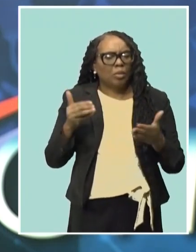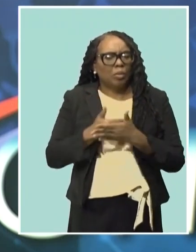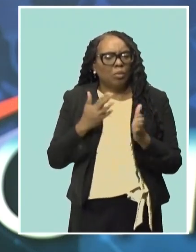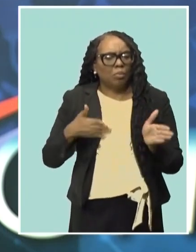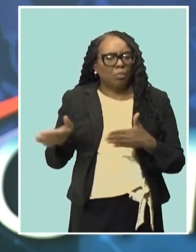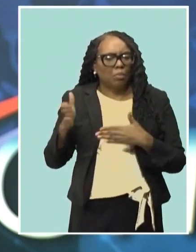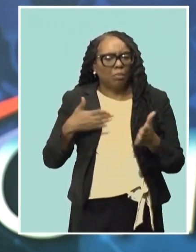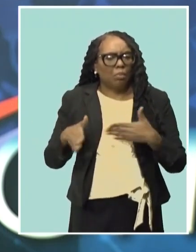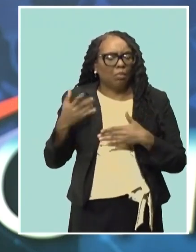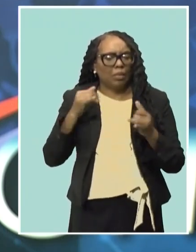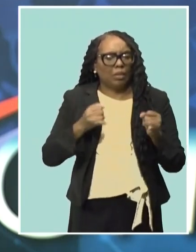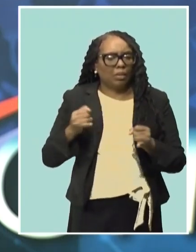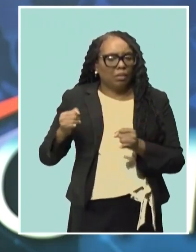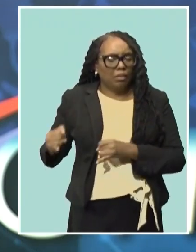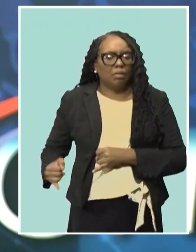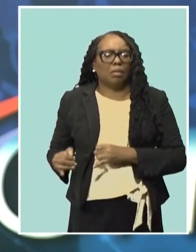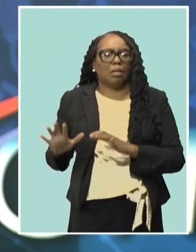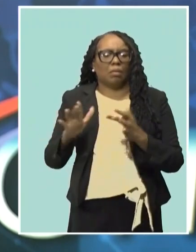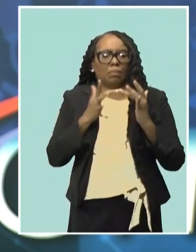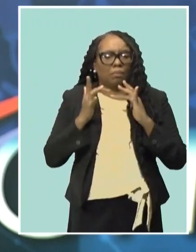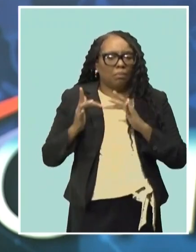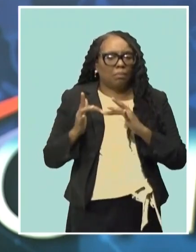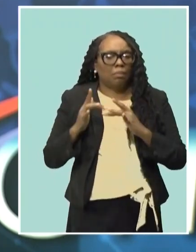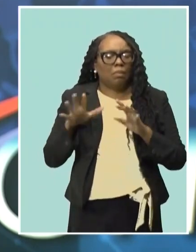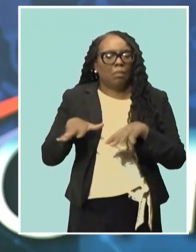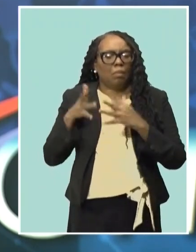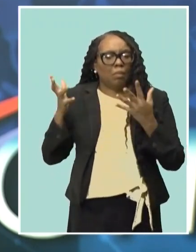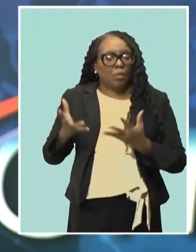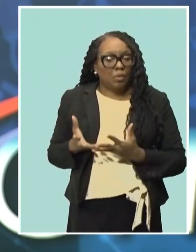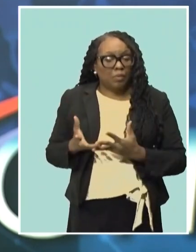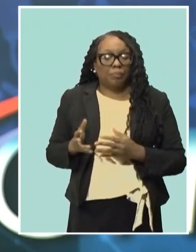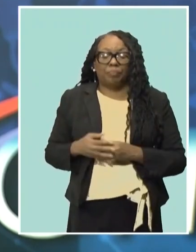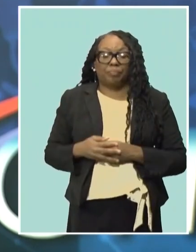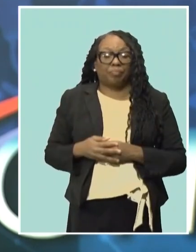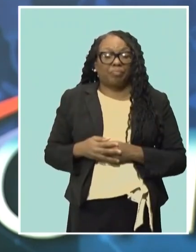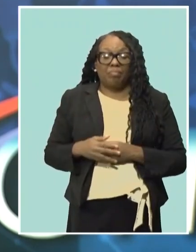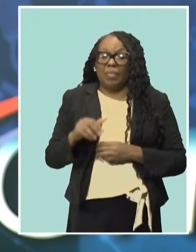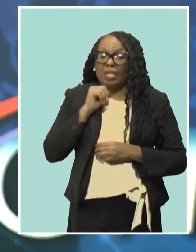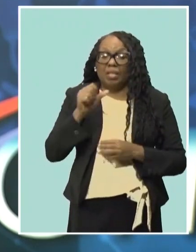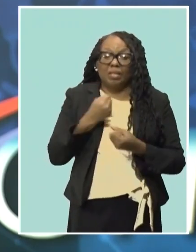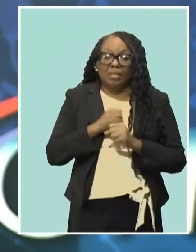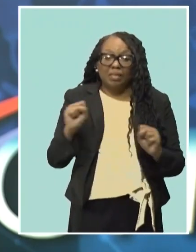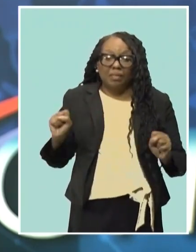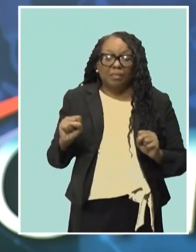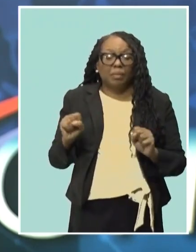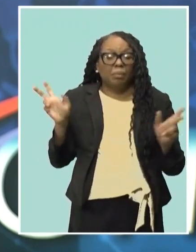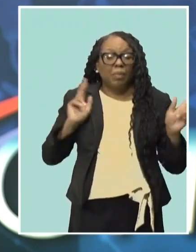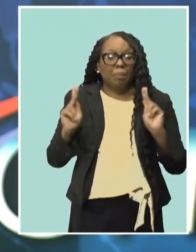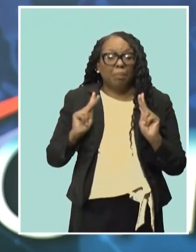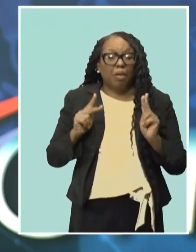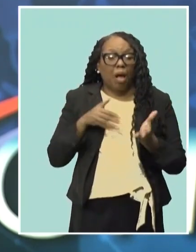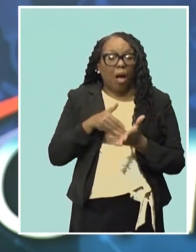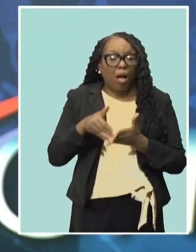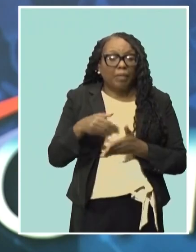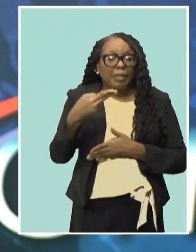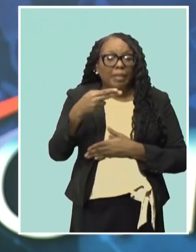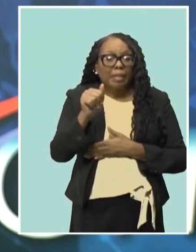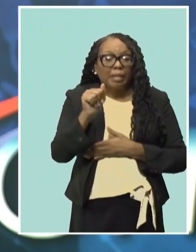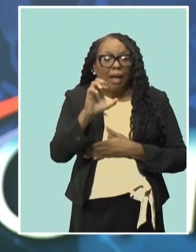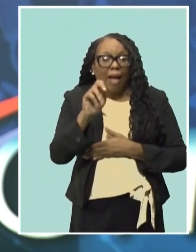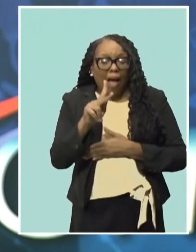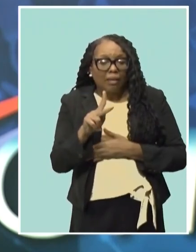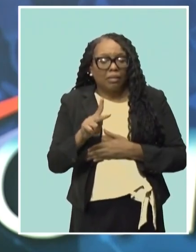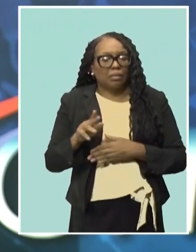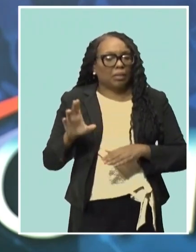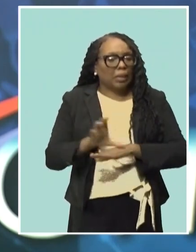that it involves new strategies at an individual level in an online world that's not safe. He was a panelist at a Central